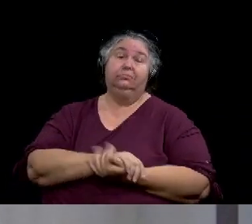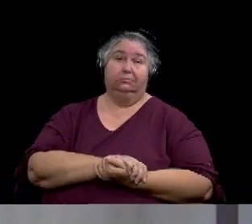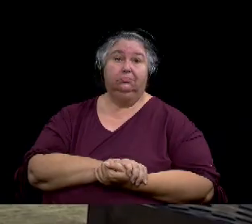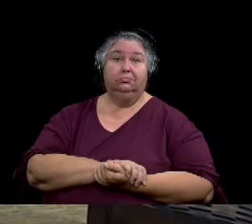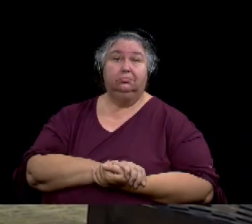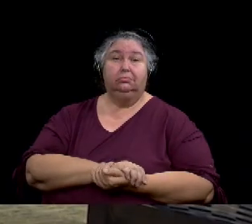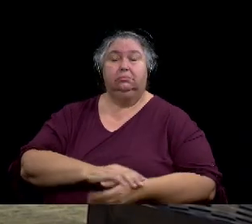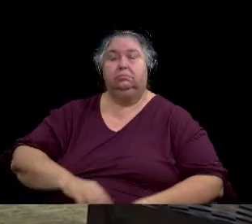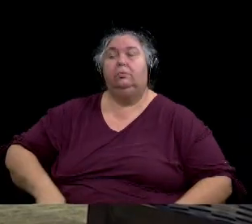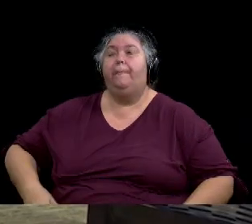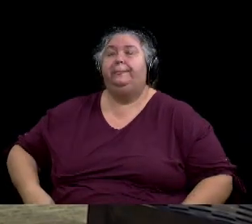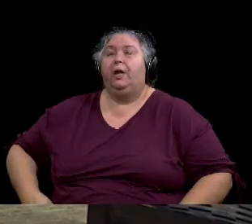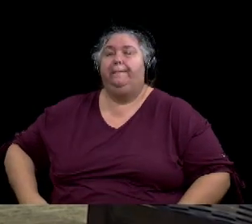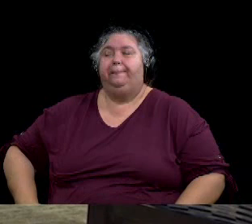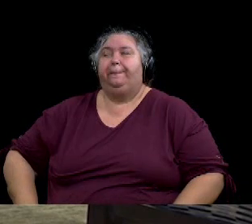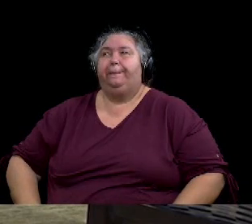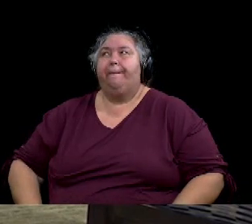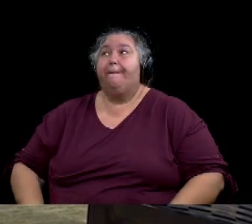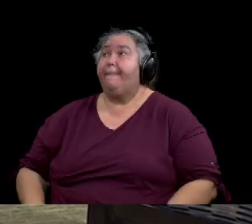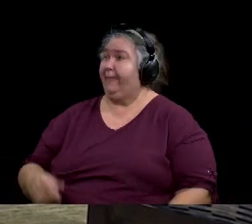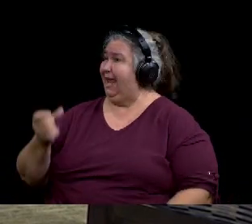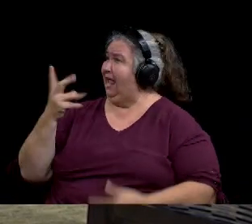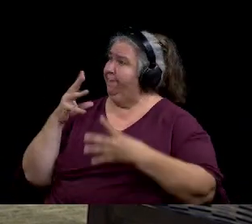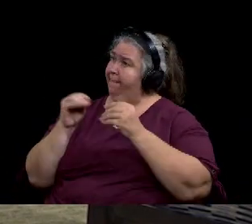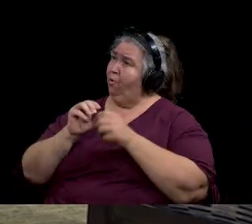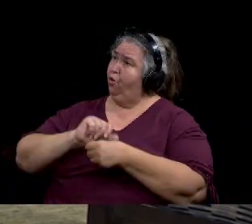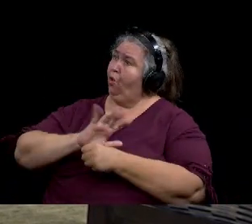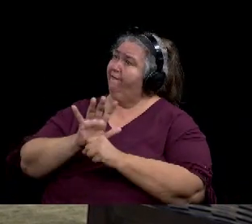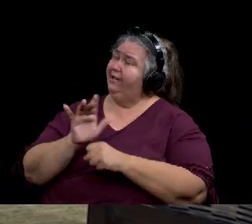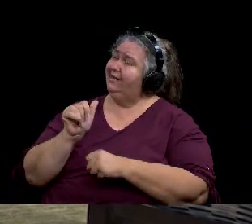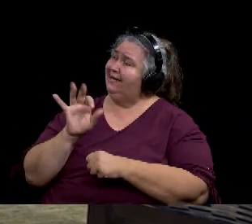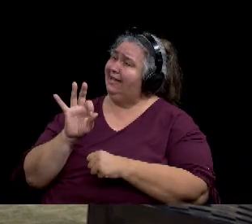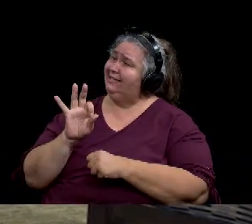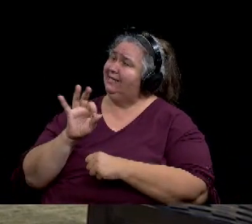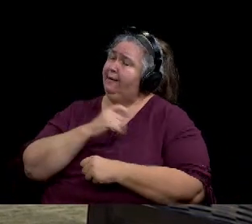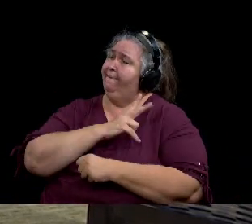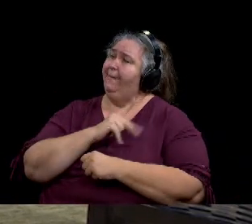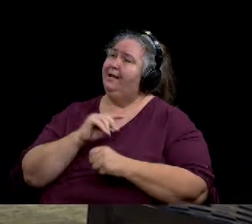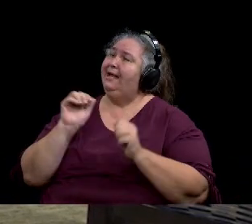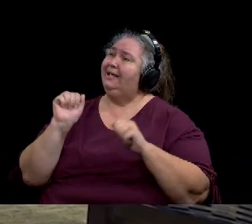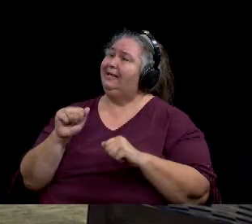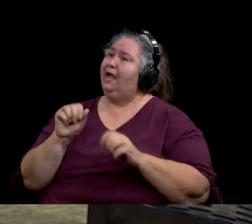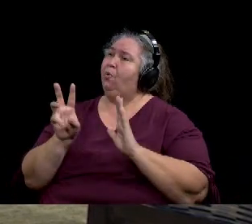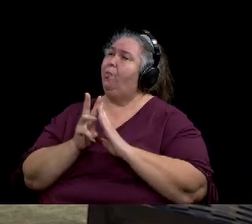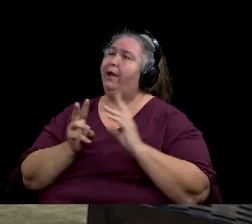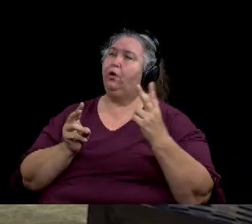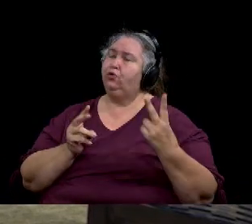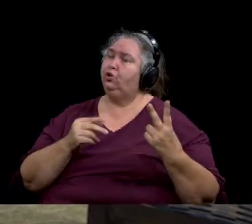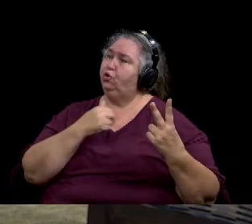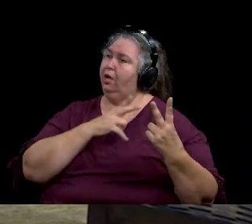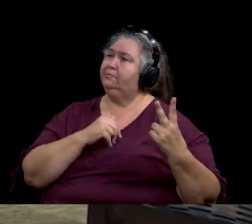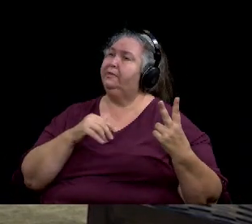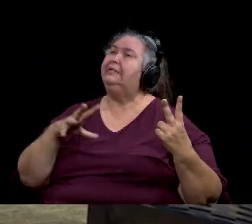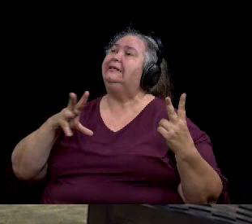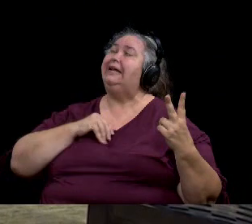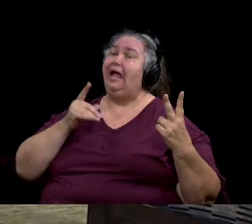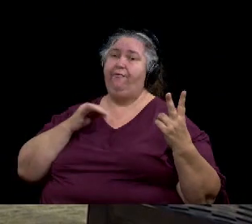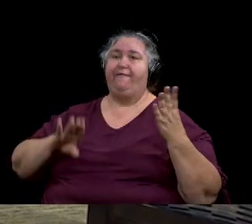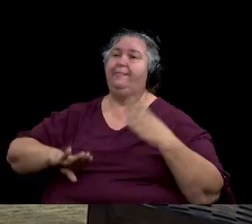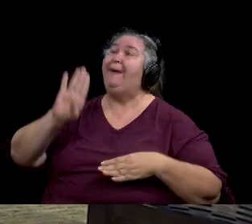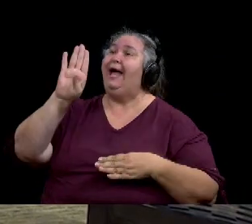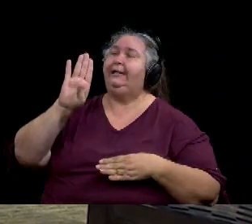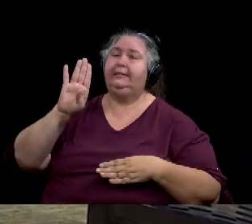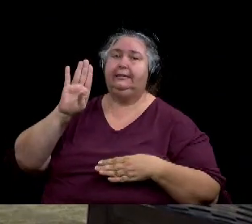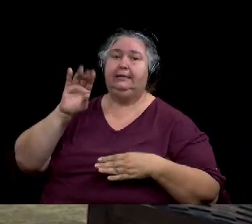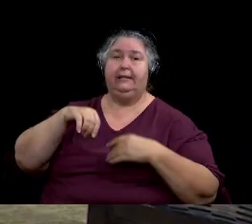Okay, all right. How many more COVID-19 patients could Waco's 2 main hospitals take if there is a spike this fall,